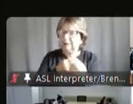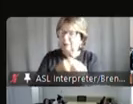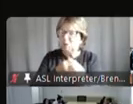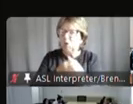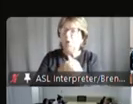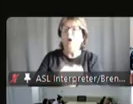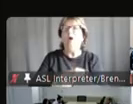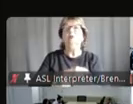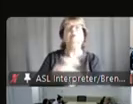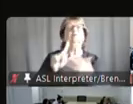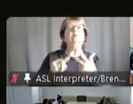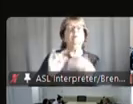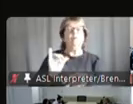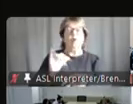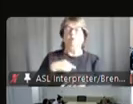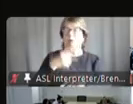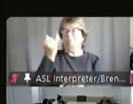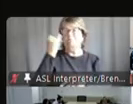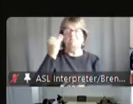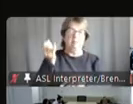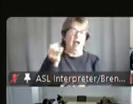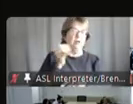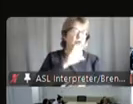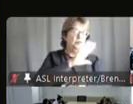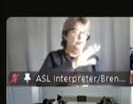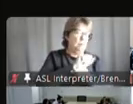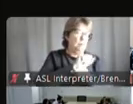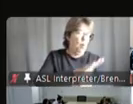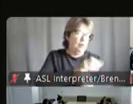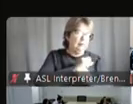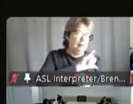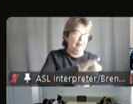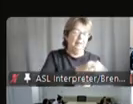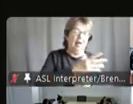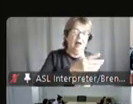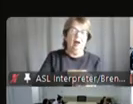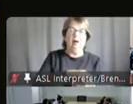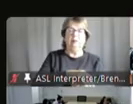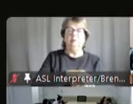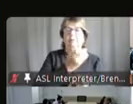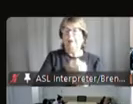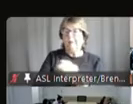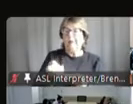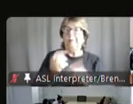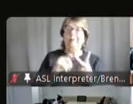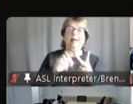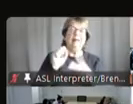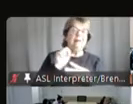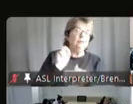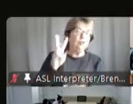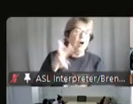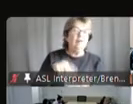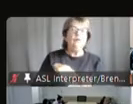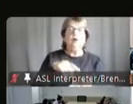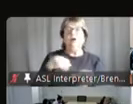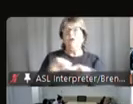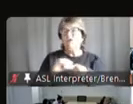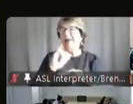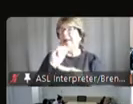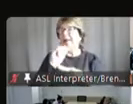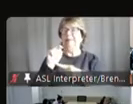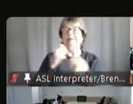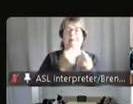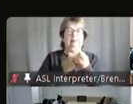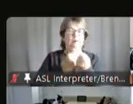I'm imagining your employees receive, it's equipment, software, training, and IT support so that we can have HIPAA